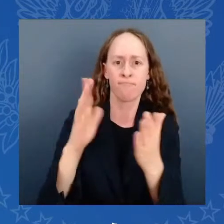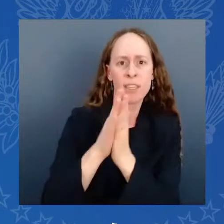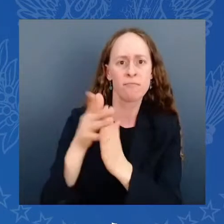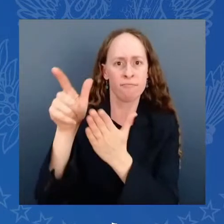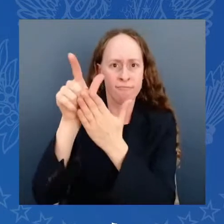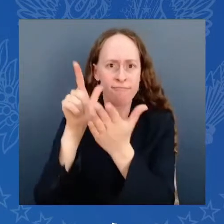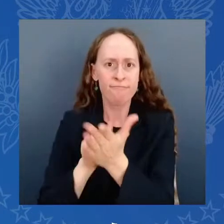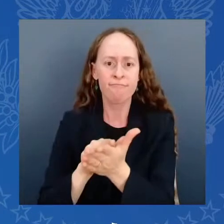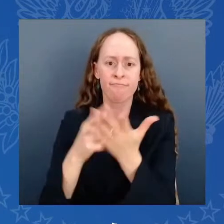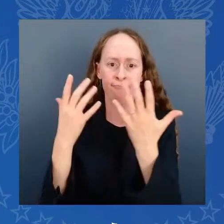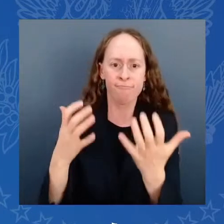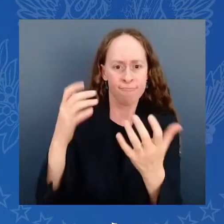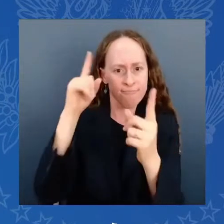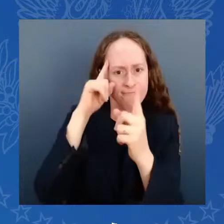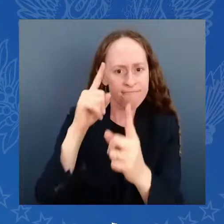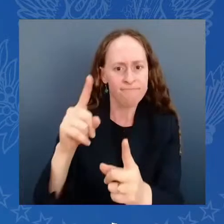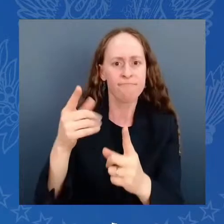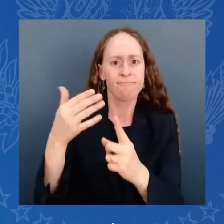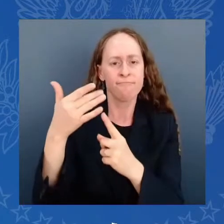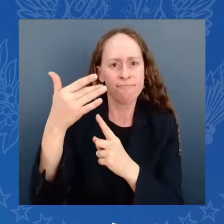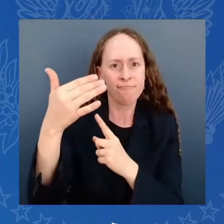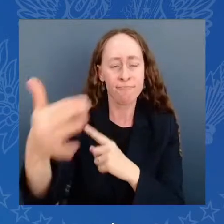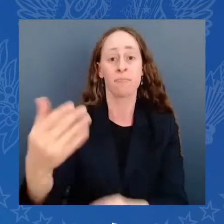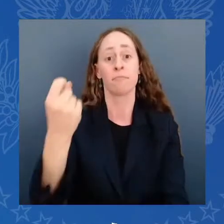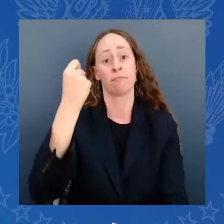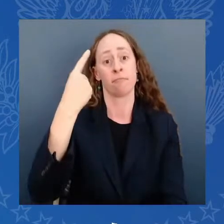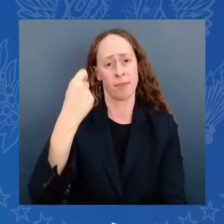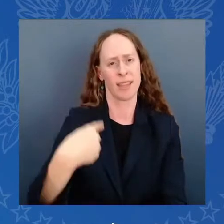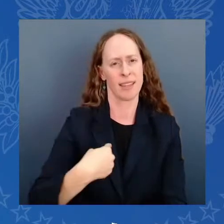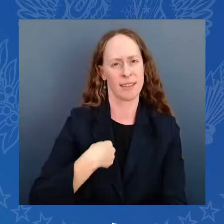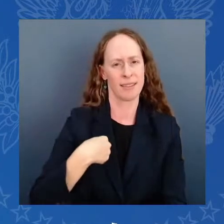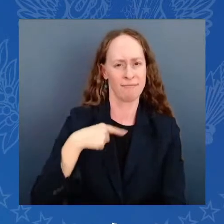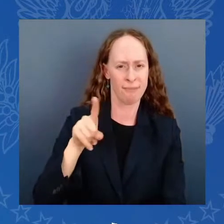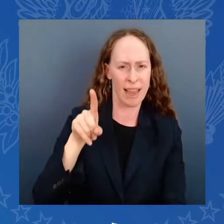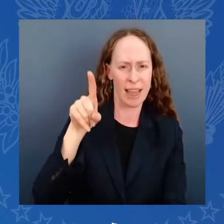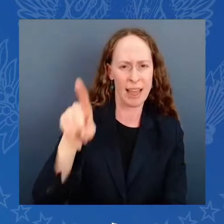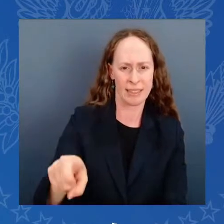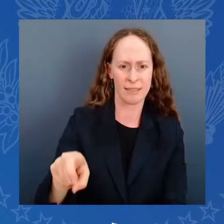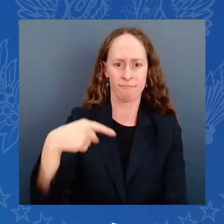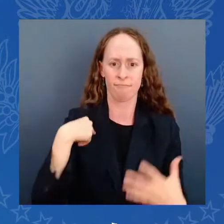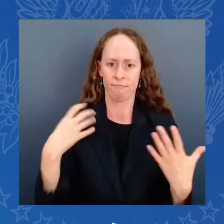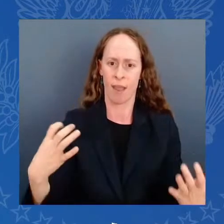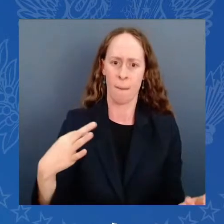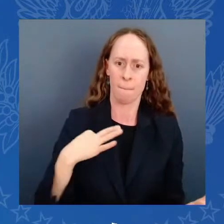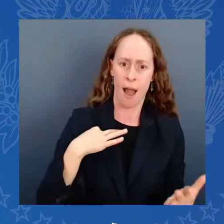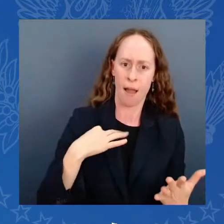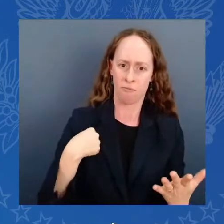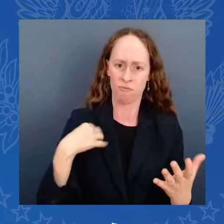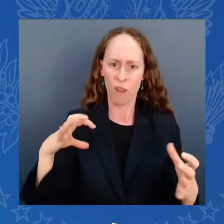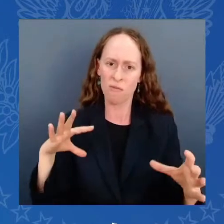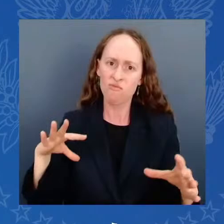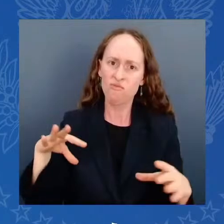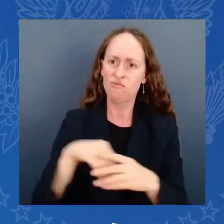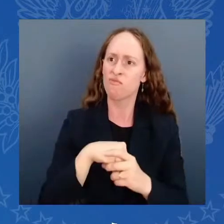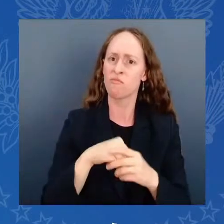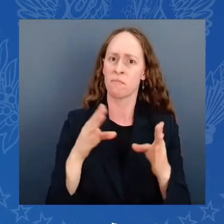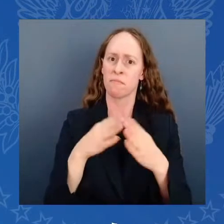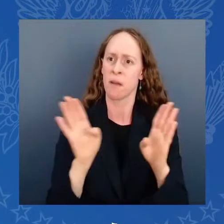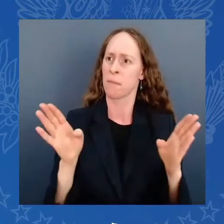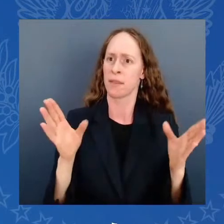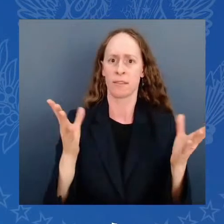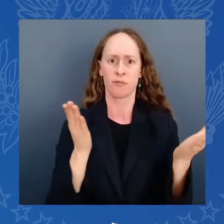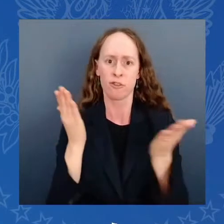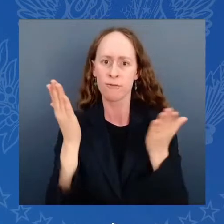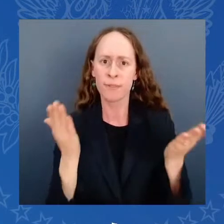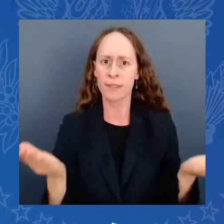and asking for an application because I wanted to join the public defender's office. And he looked at me, his name is Franny